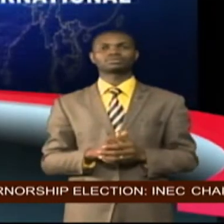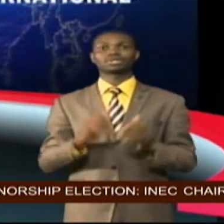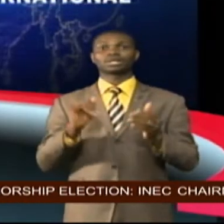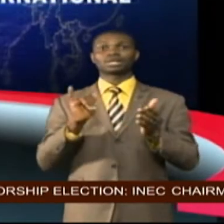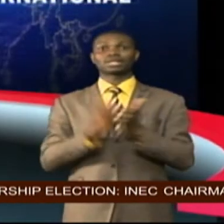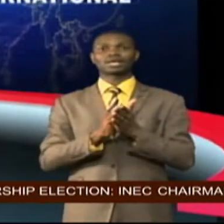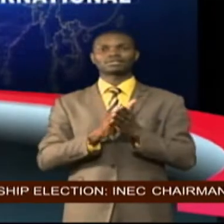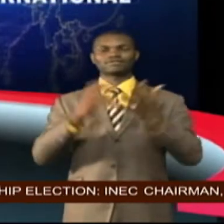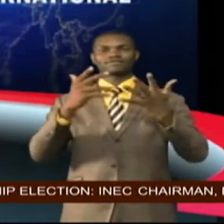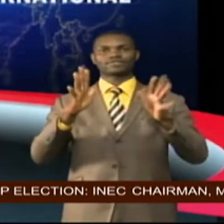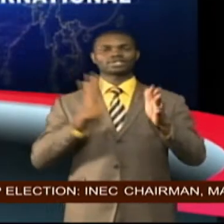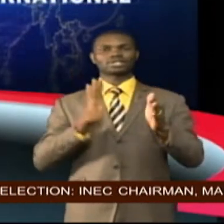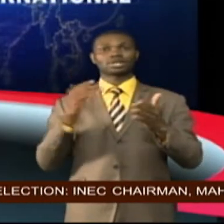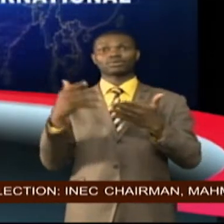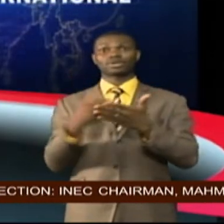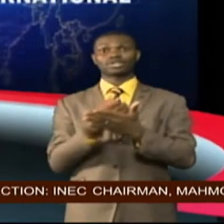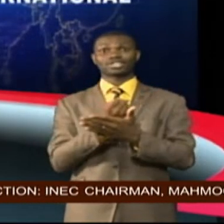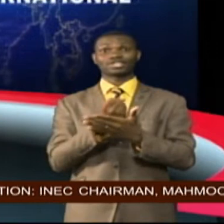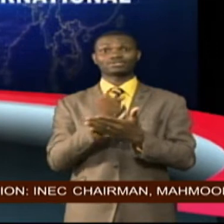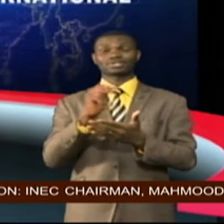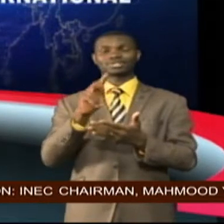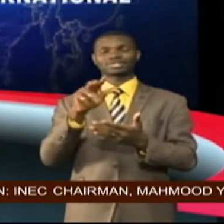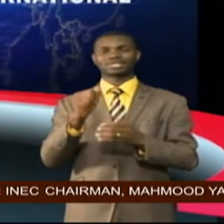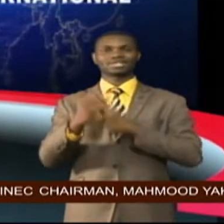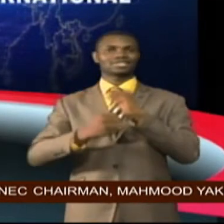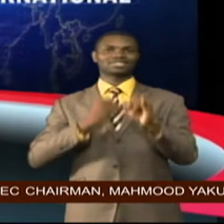news at this hour on NTA International. Thank you so much